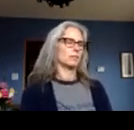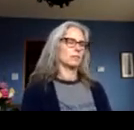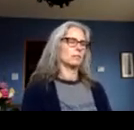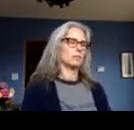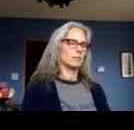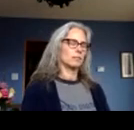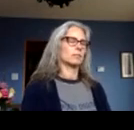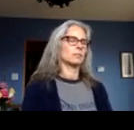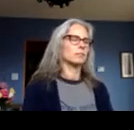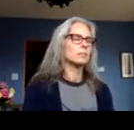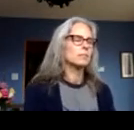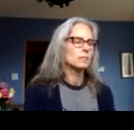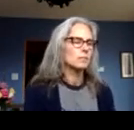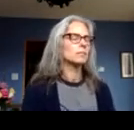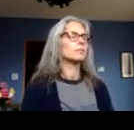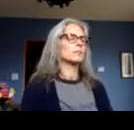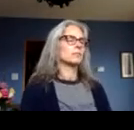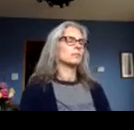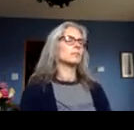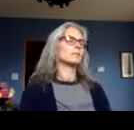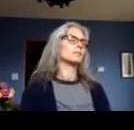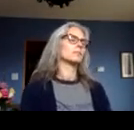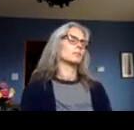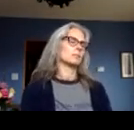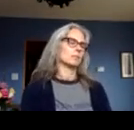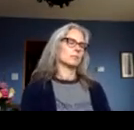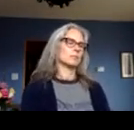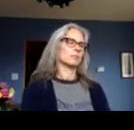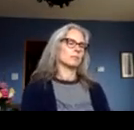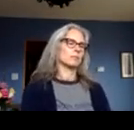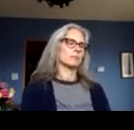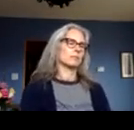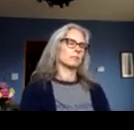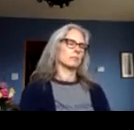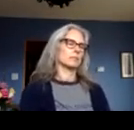Someone's talking about like as a do now or an exit ticket. That's great. Using it as an exit ticket.